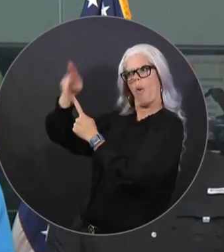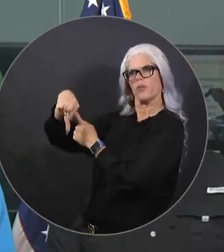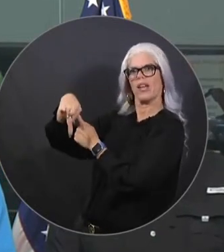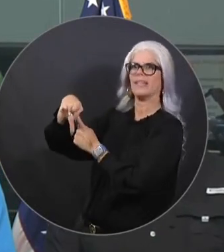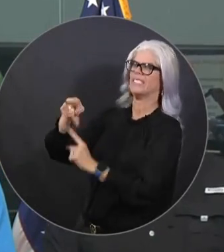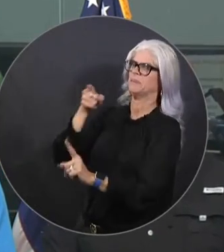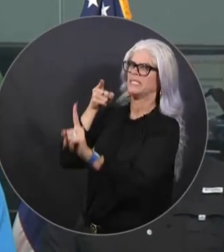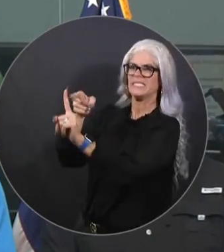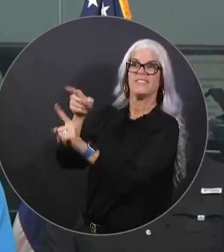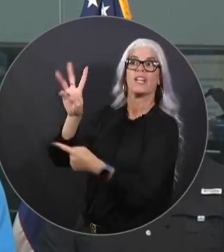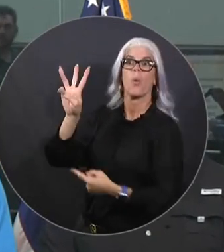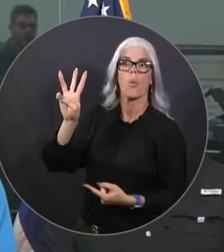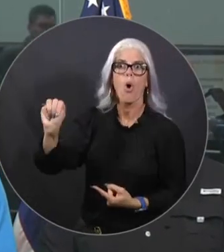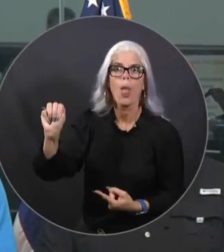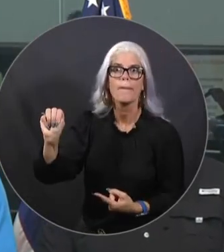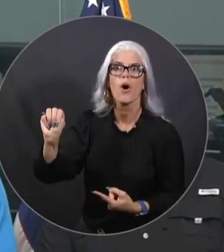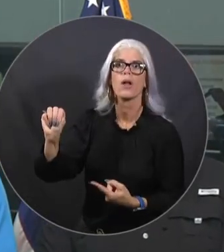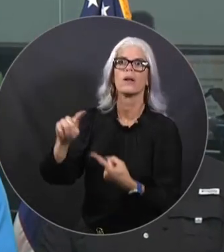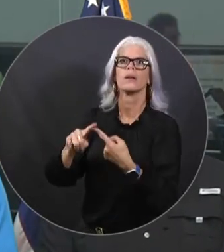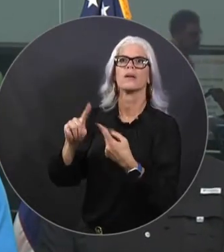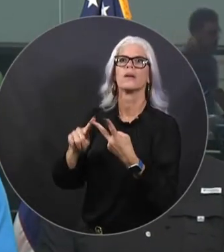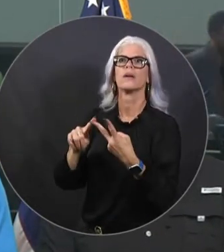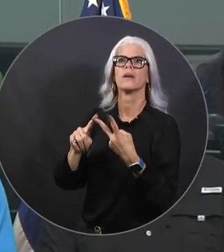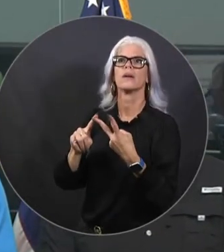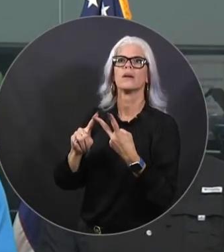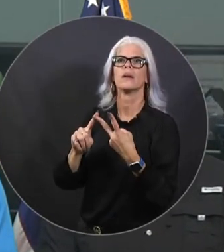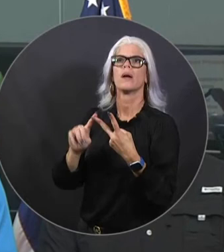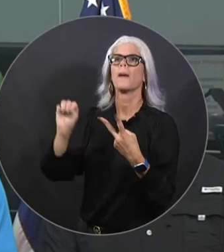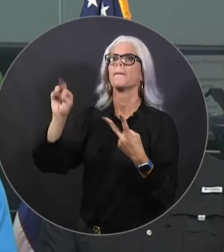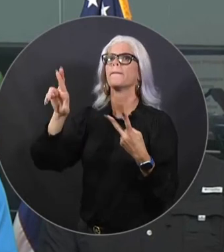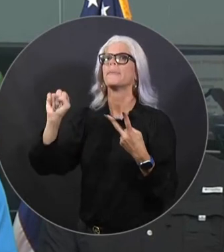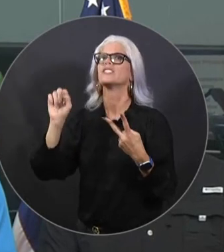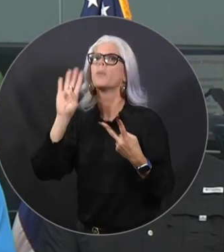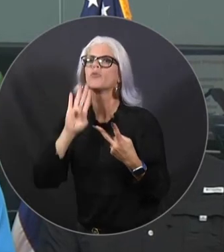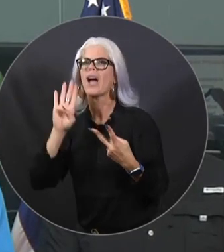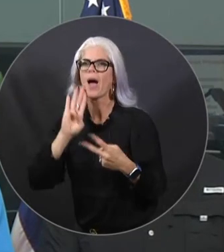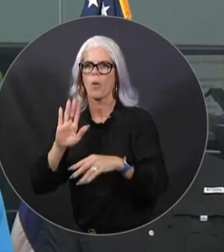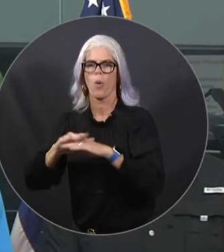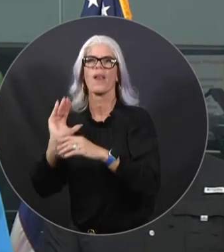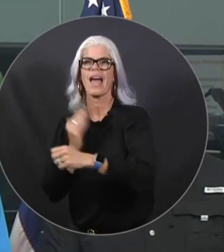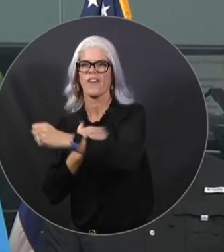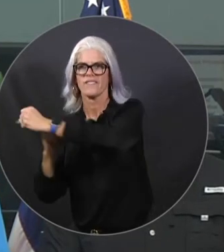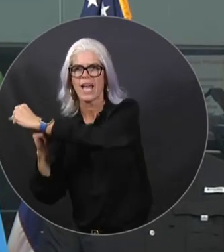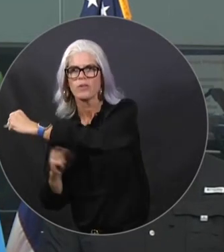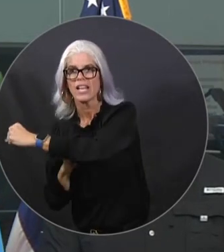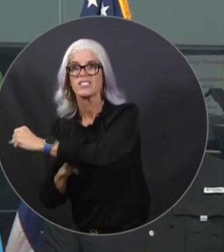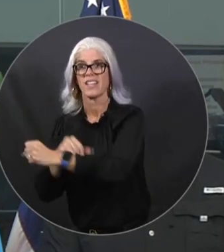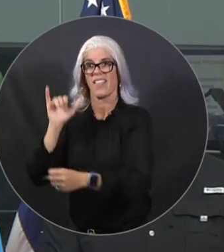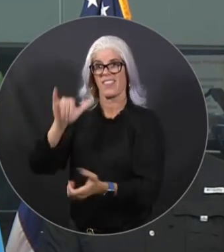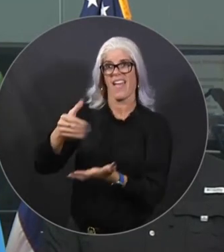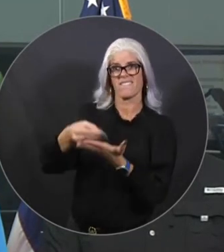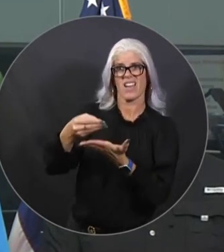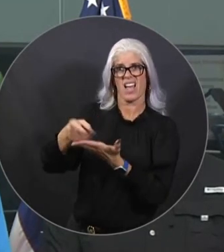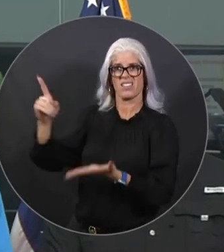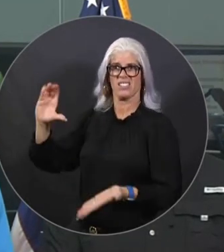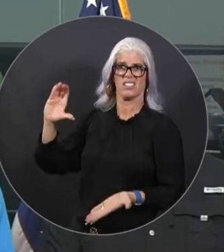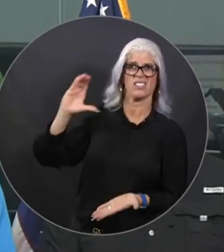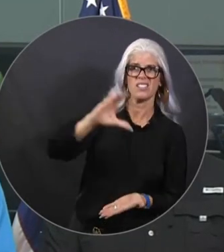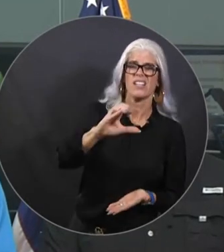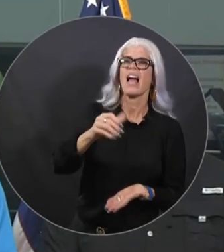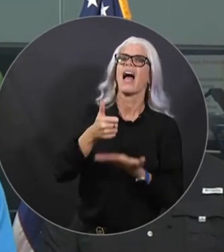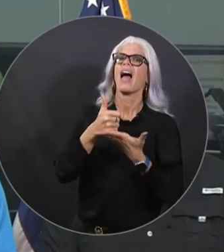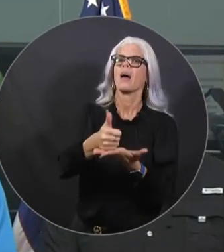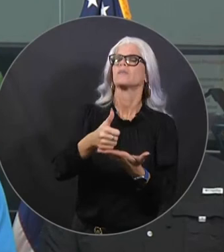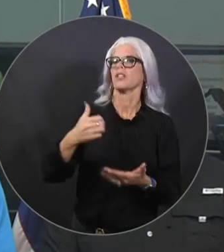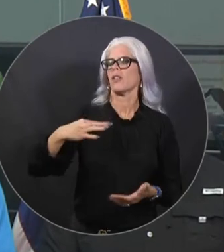Moni Brown is on our foundation. And this fund is administered through our Volunteer Florida Foundation. So on behalf of